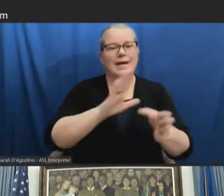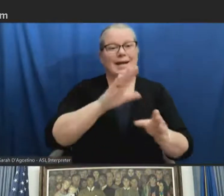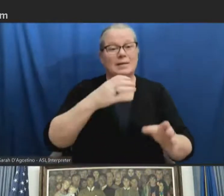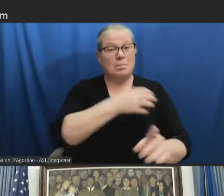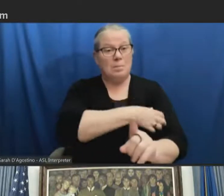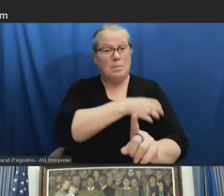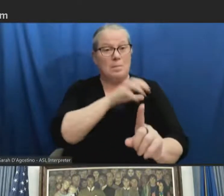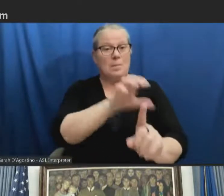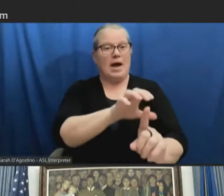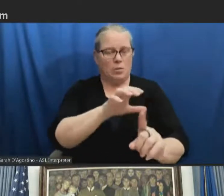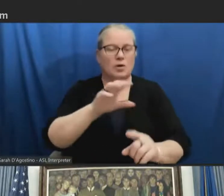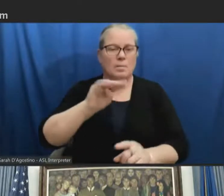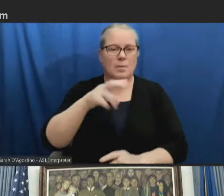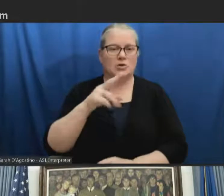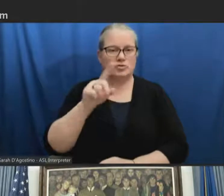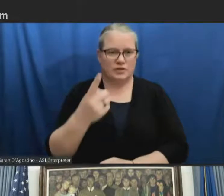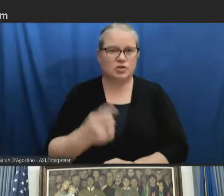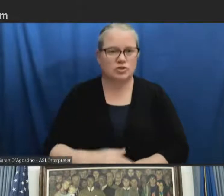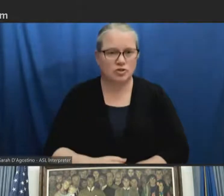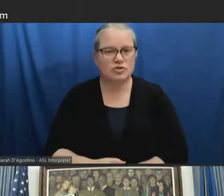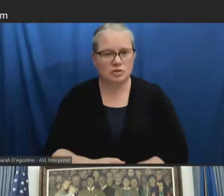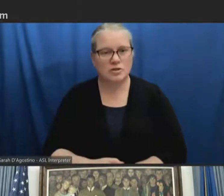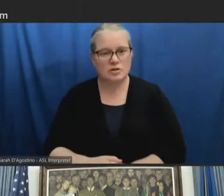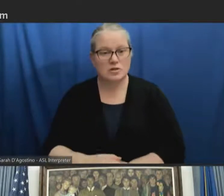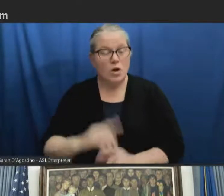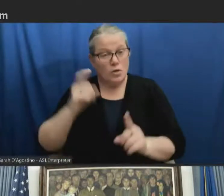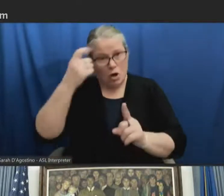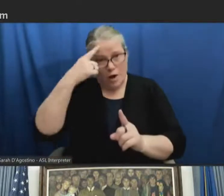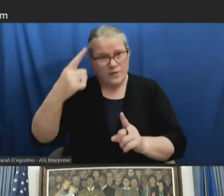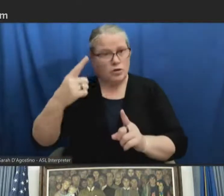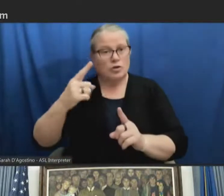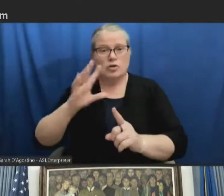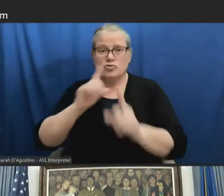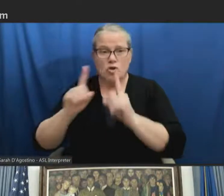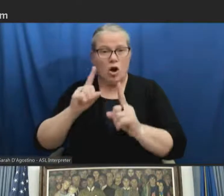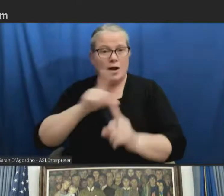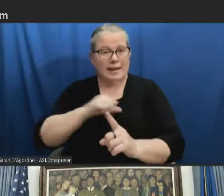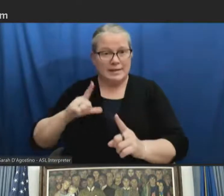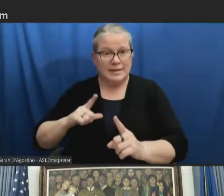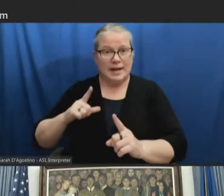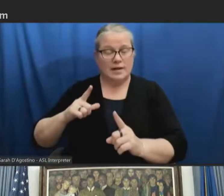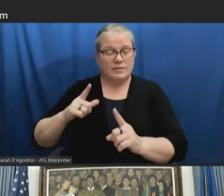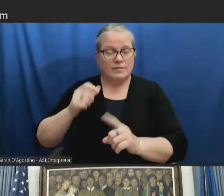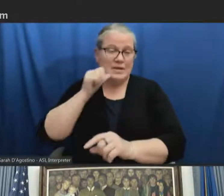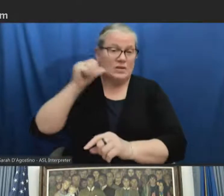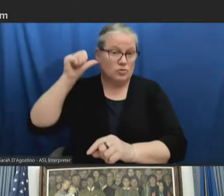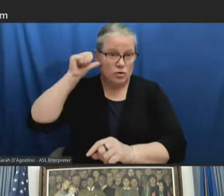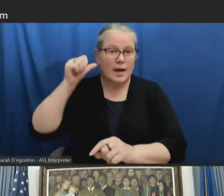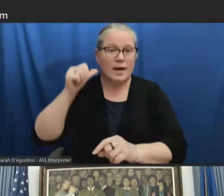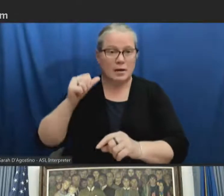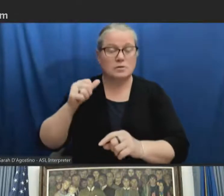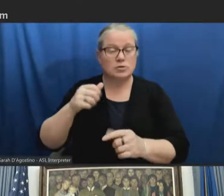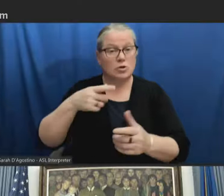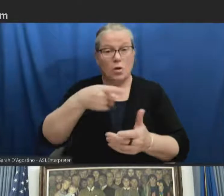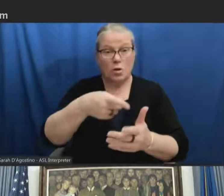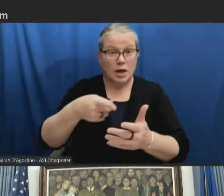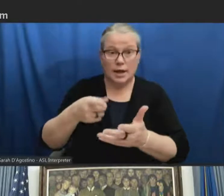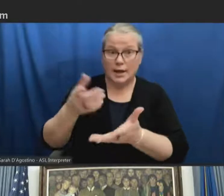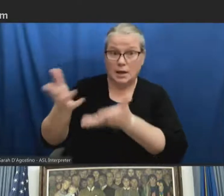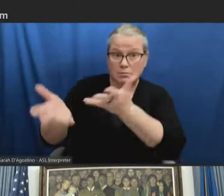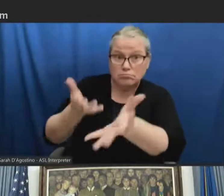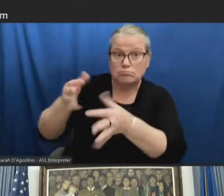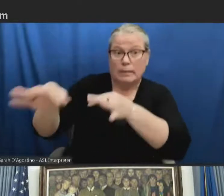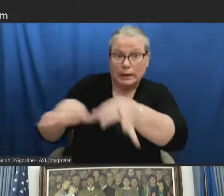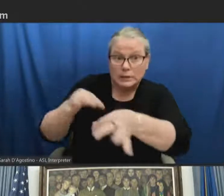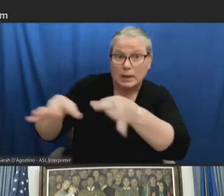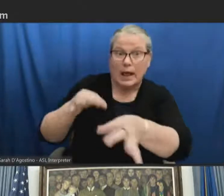forth in his conversation with legislative leadership yesterday, that has been reported about the 11 executive